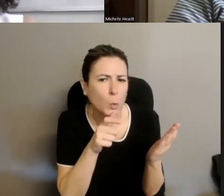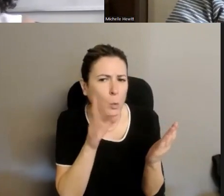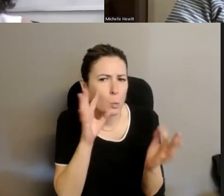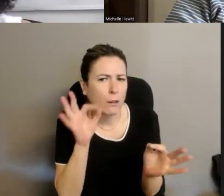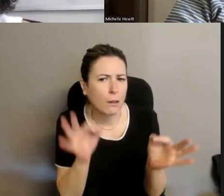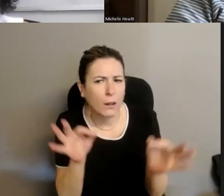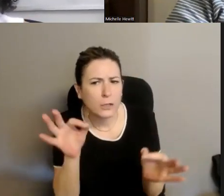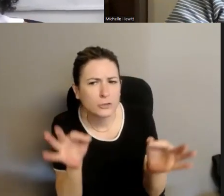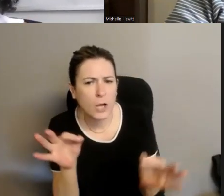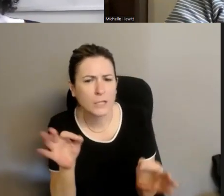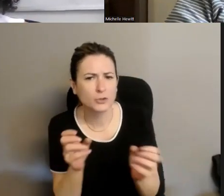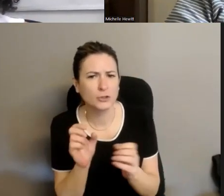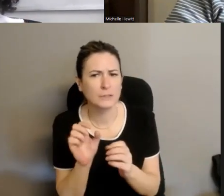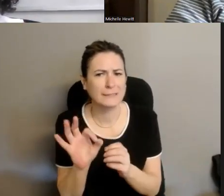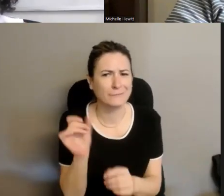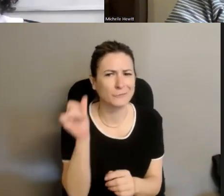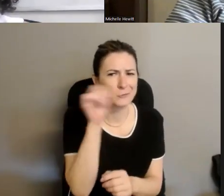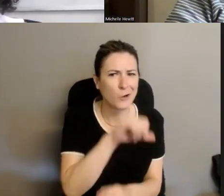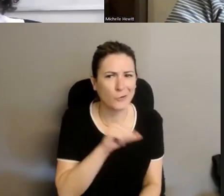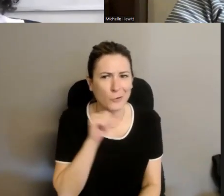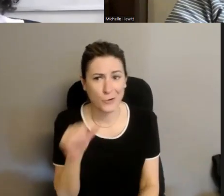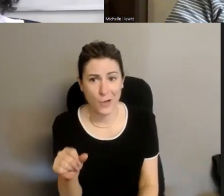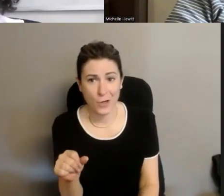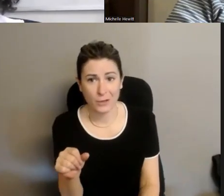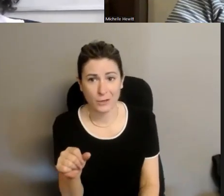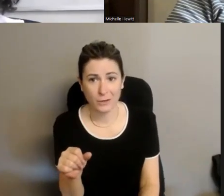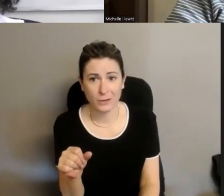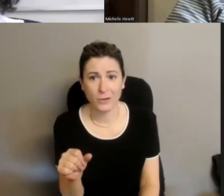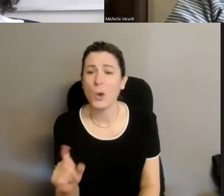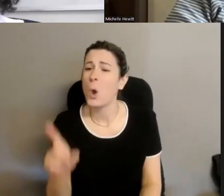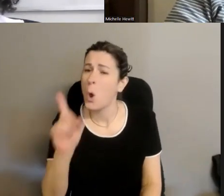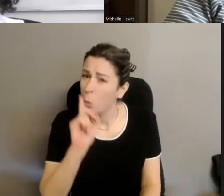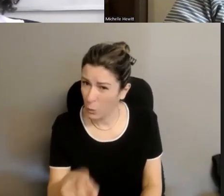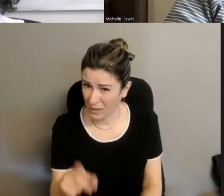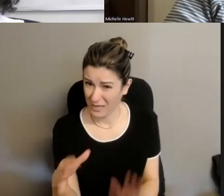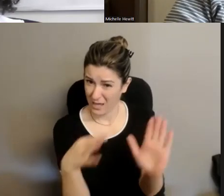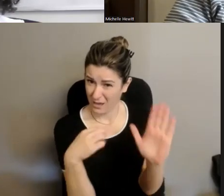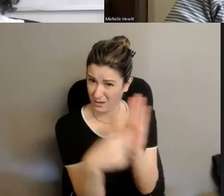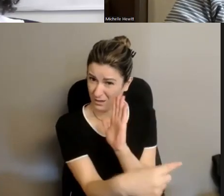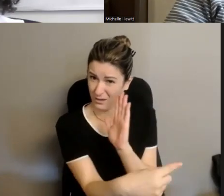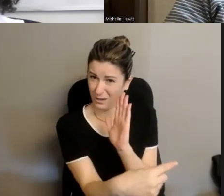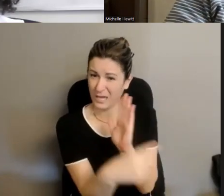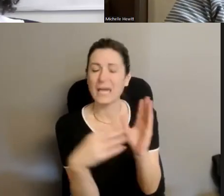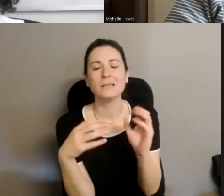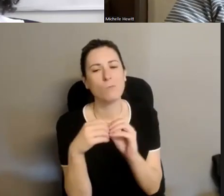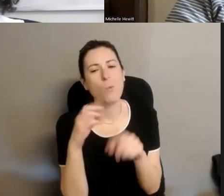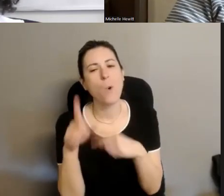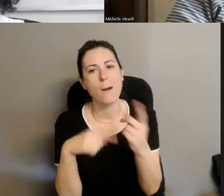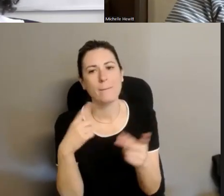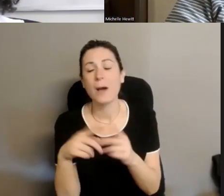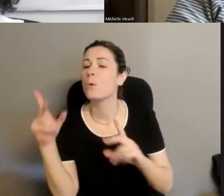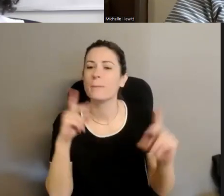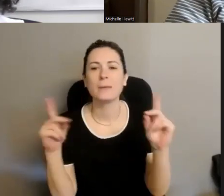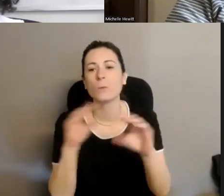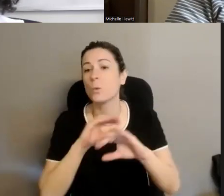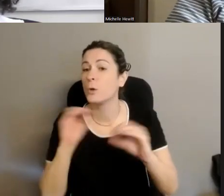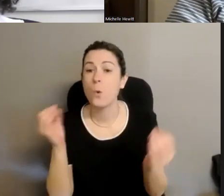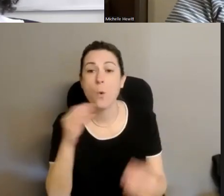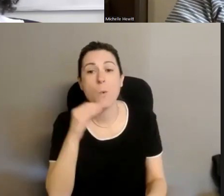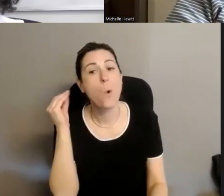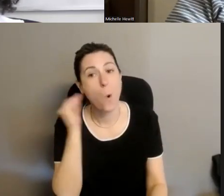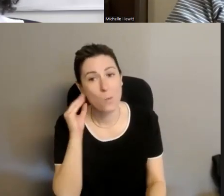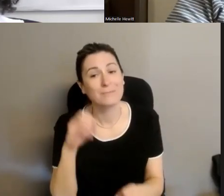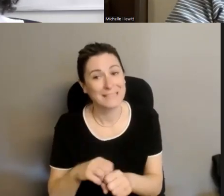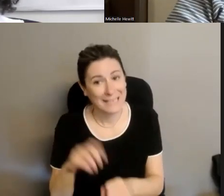it's a euphemism for, you know, our unhoused population in Kelowna. And the people that are doing the